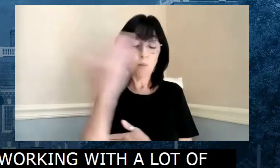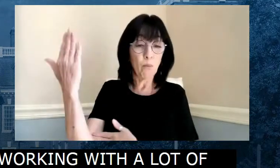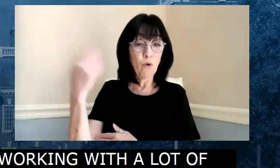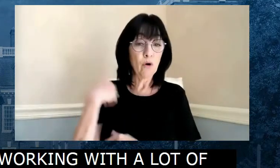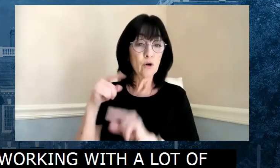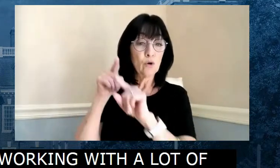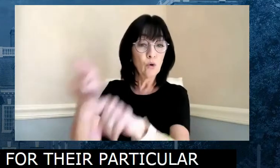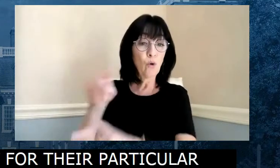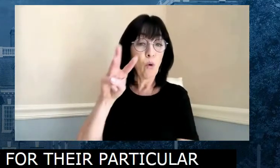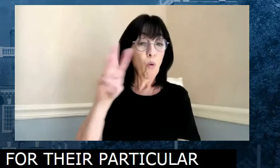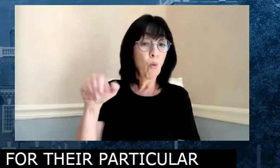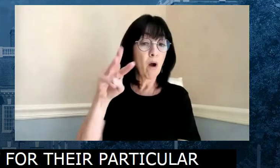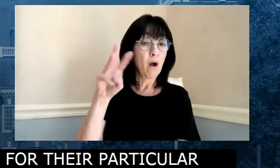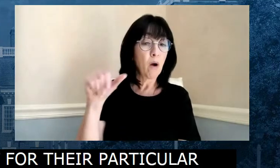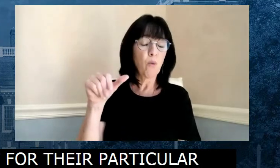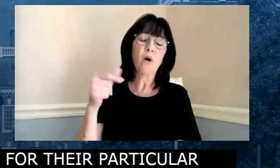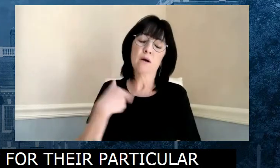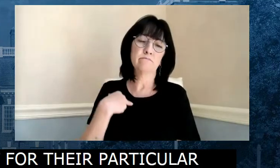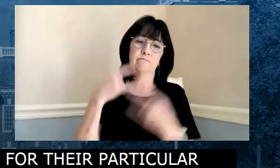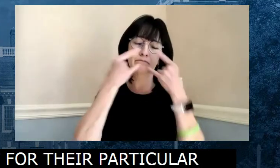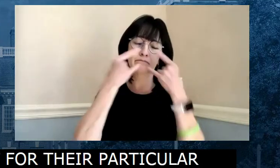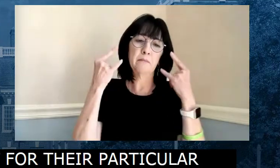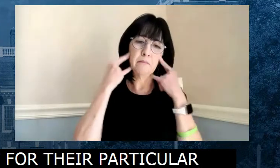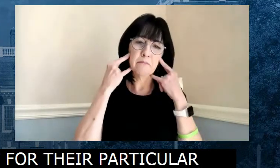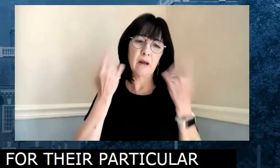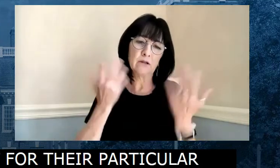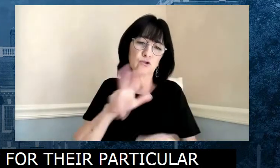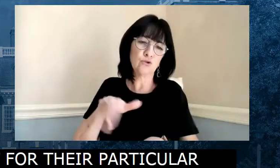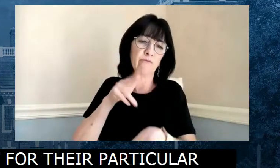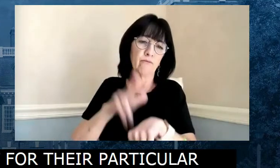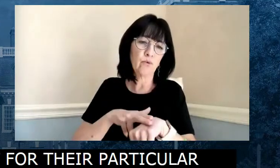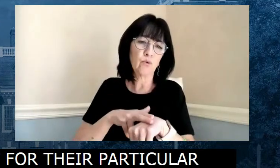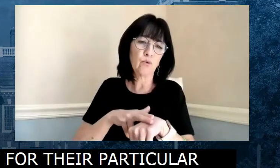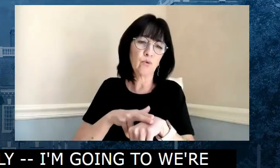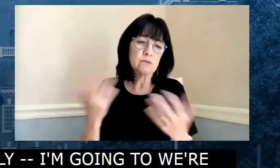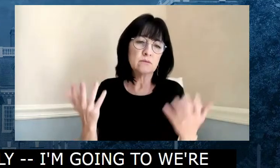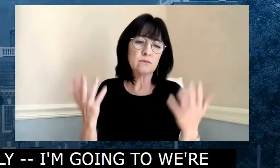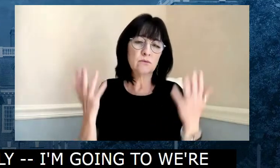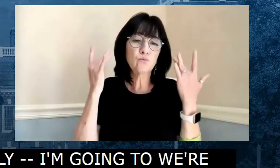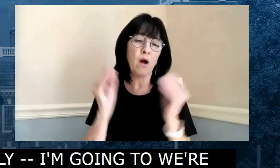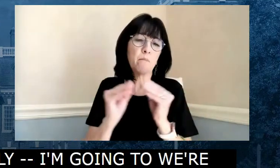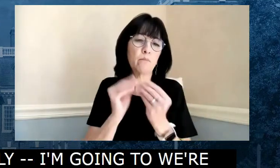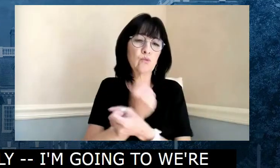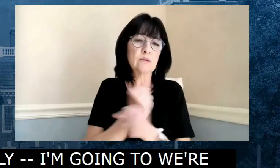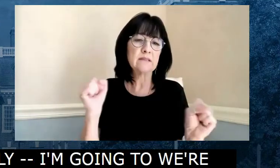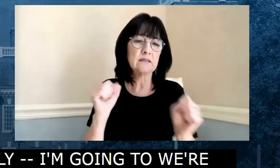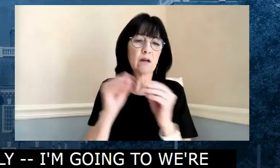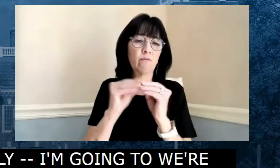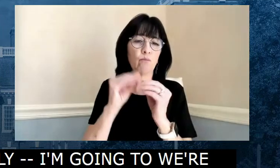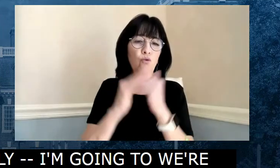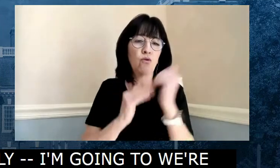just so it's clear that that's a place that's safe,